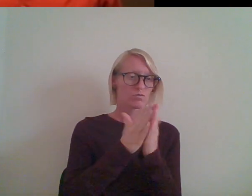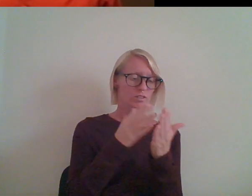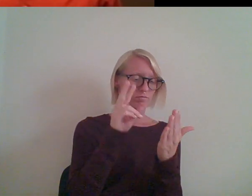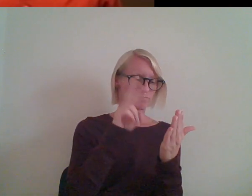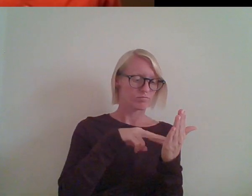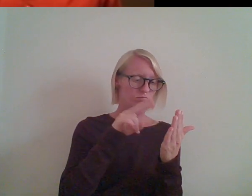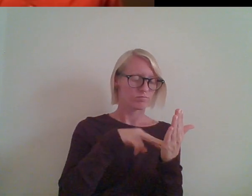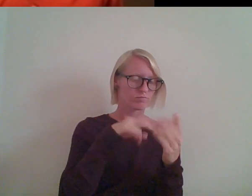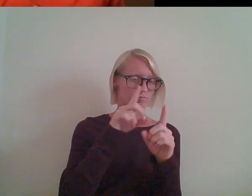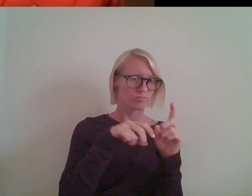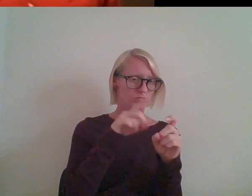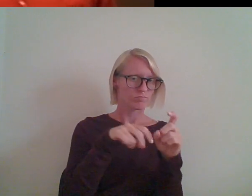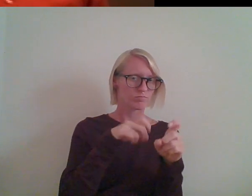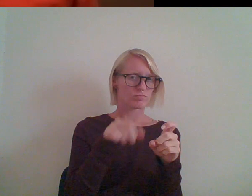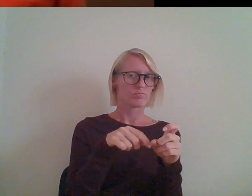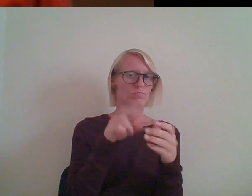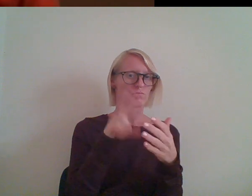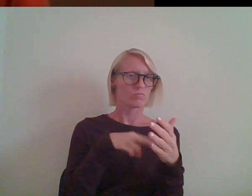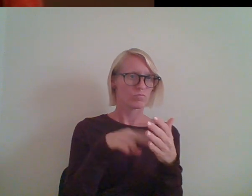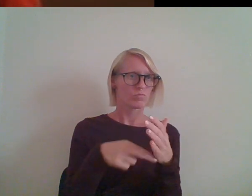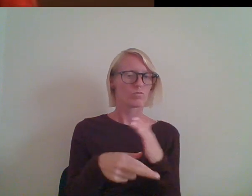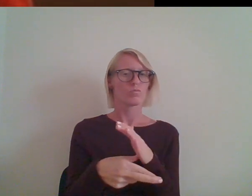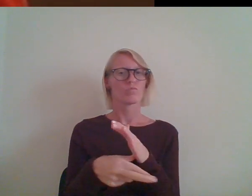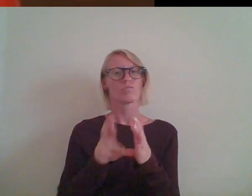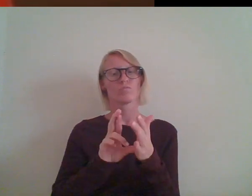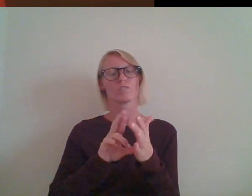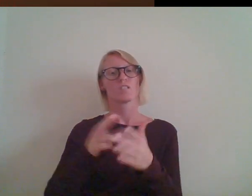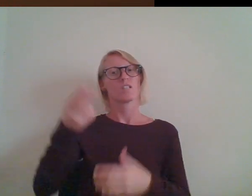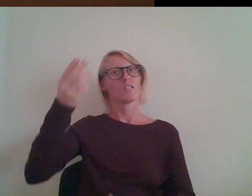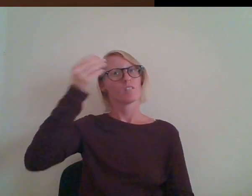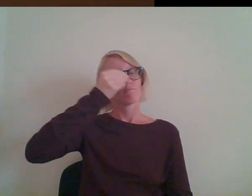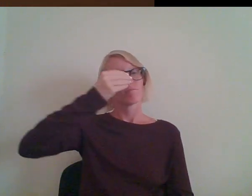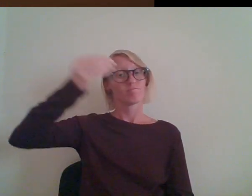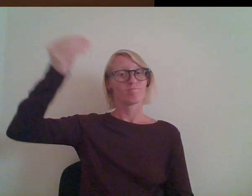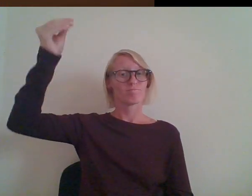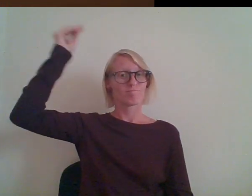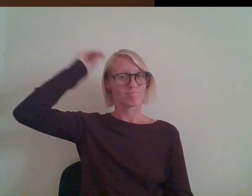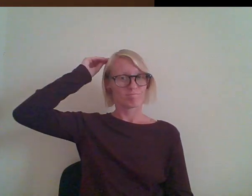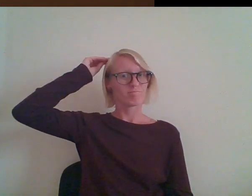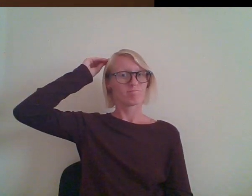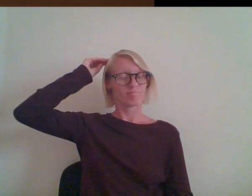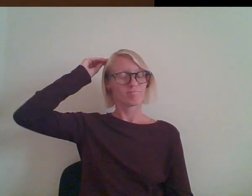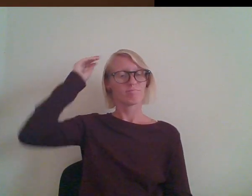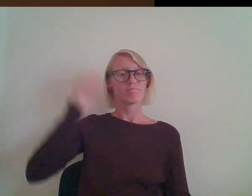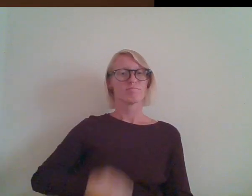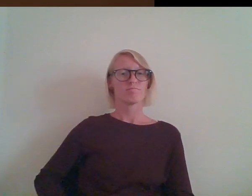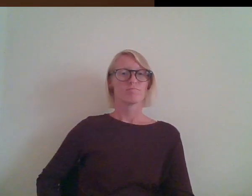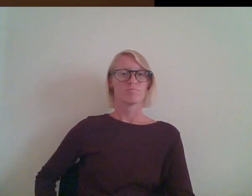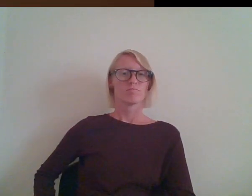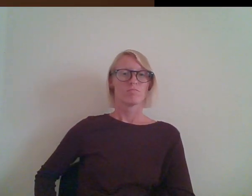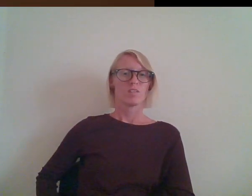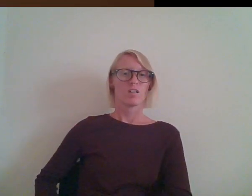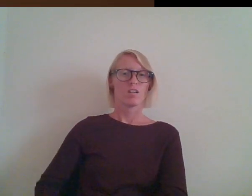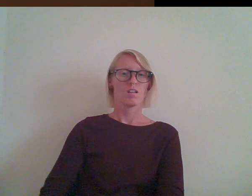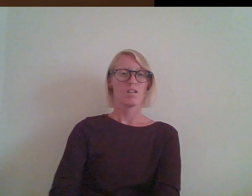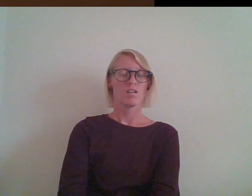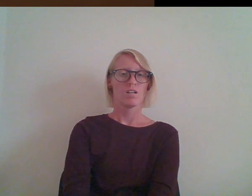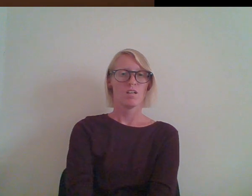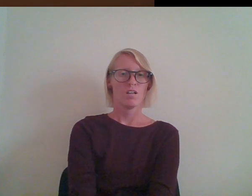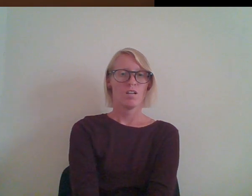survey, question, read, recite, and review. So, how do you do the